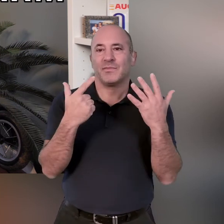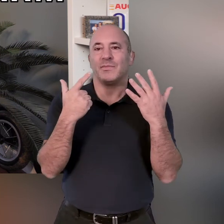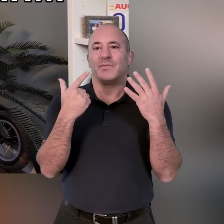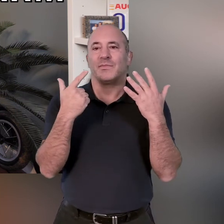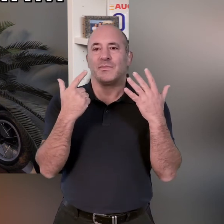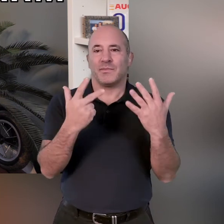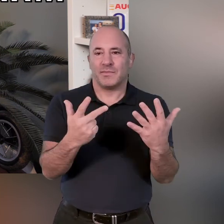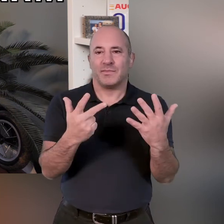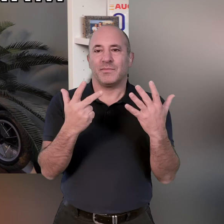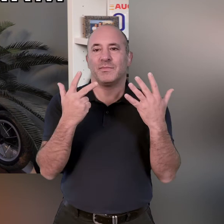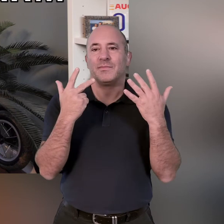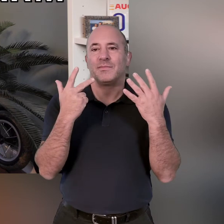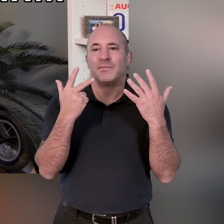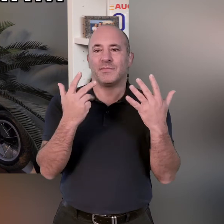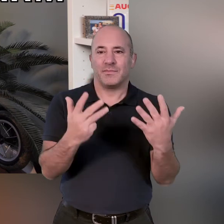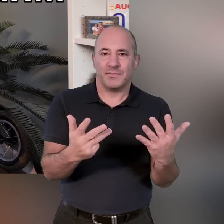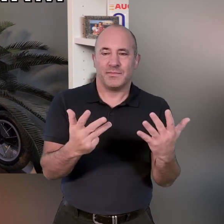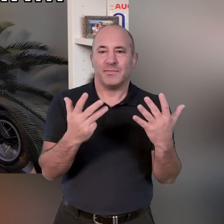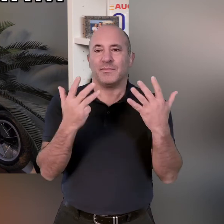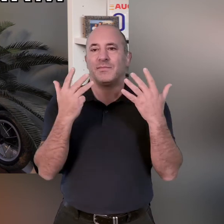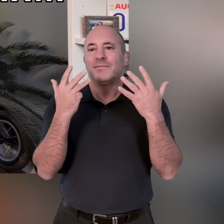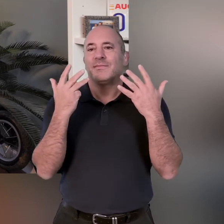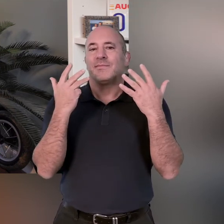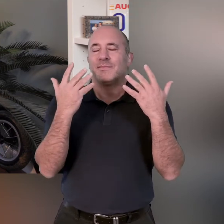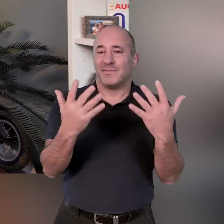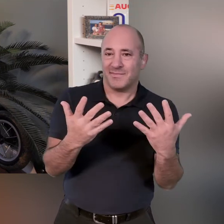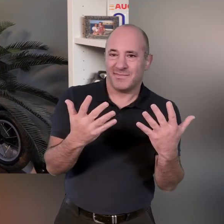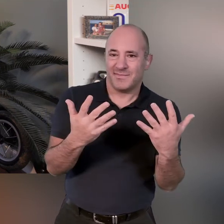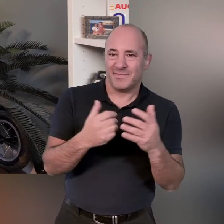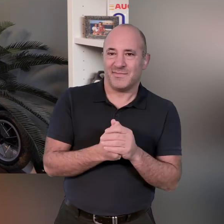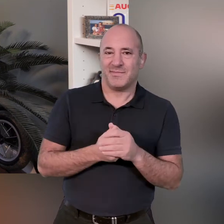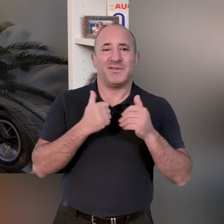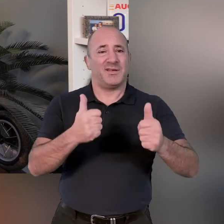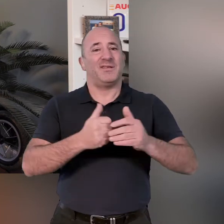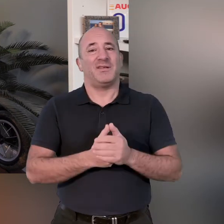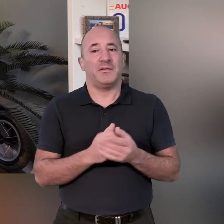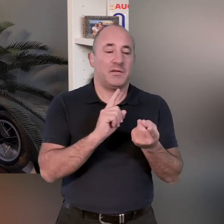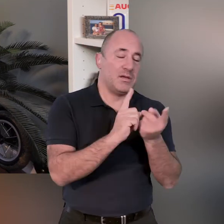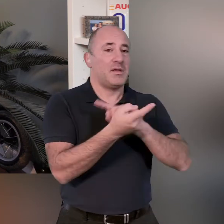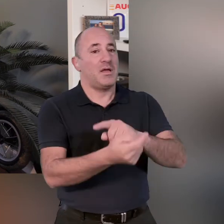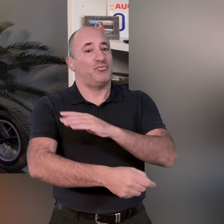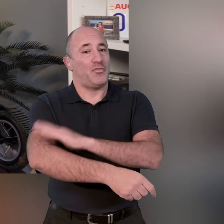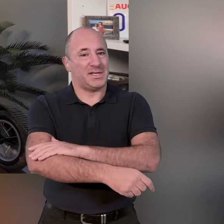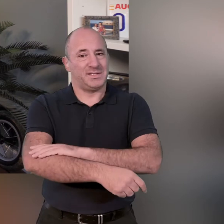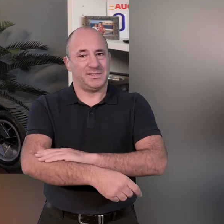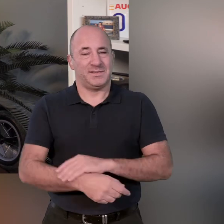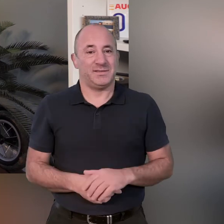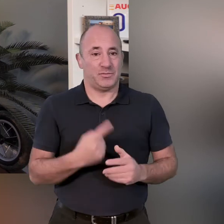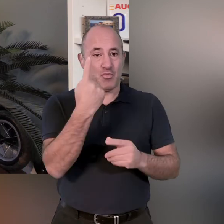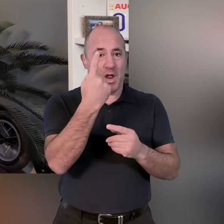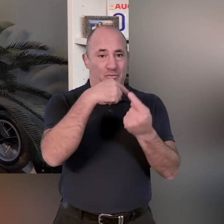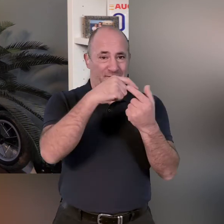7, 8, 9, 10. Good. Changing arms again. So that's